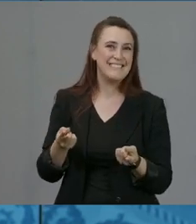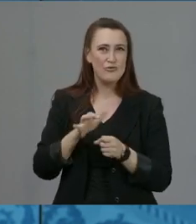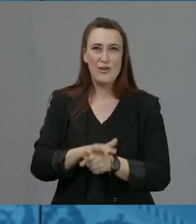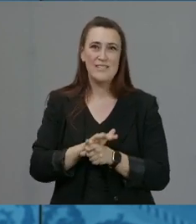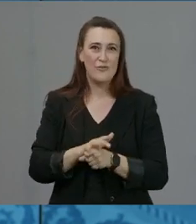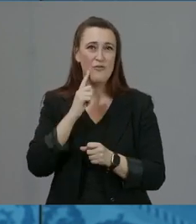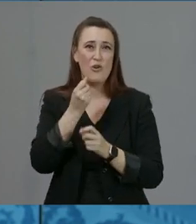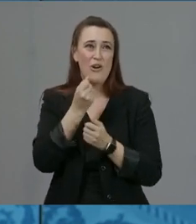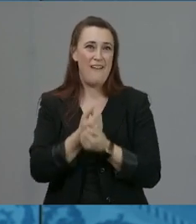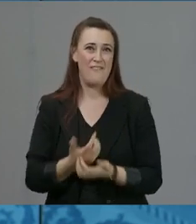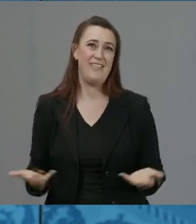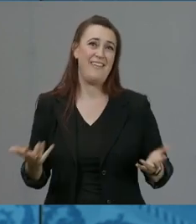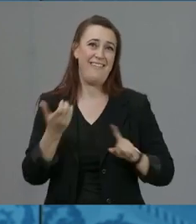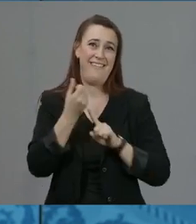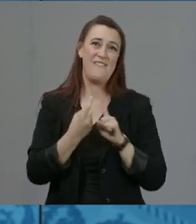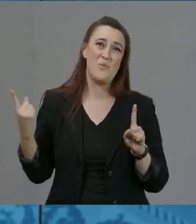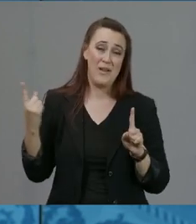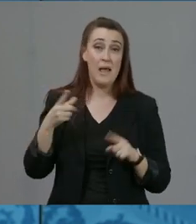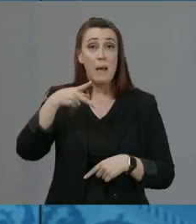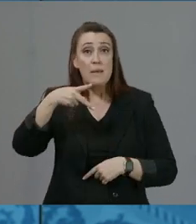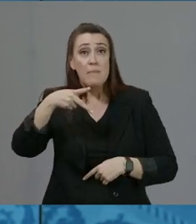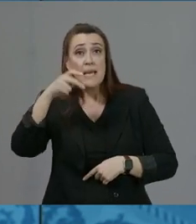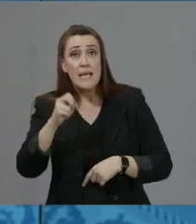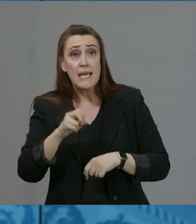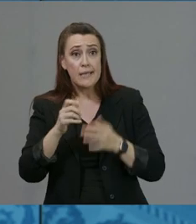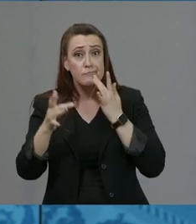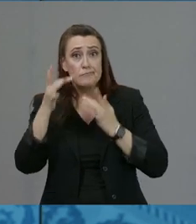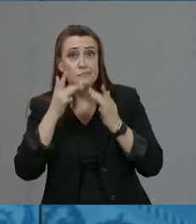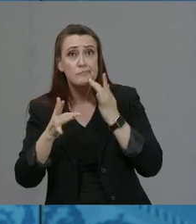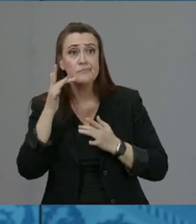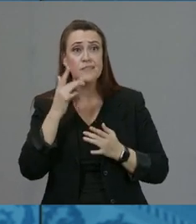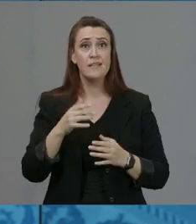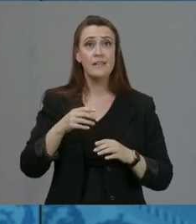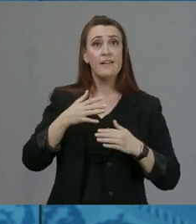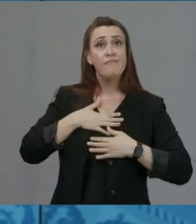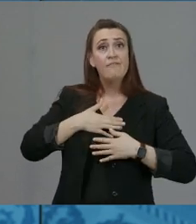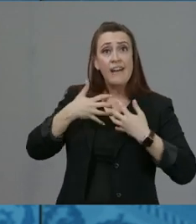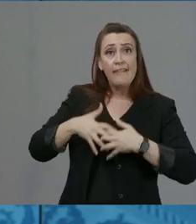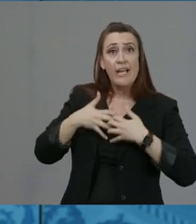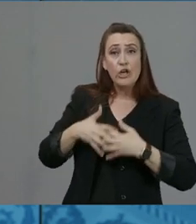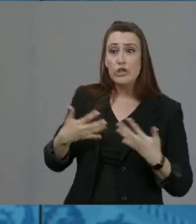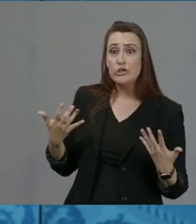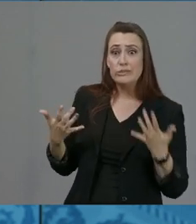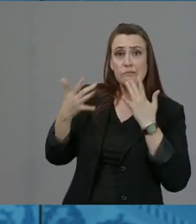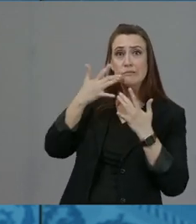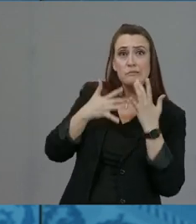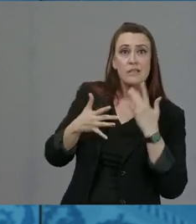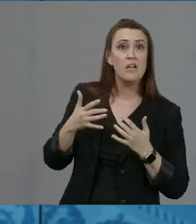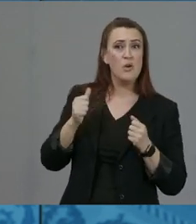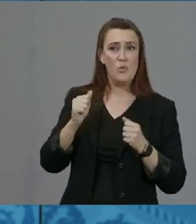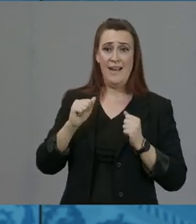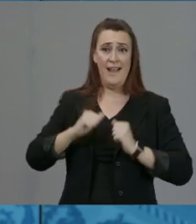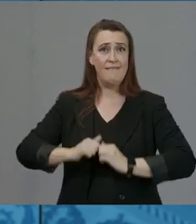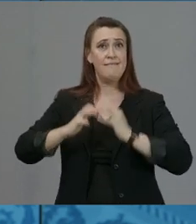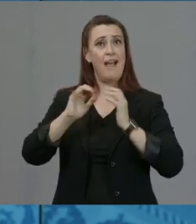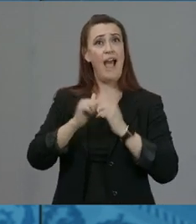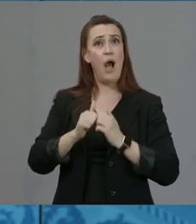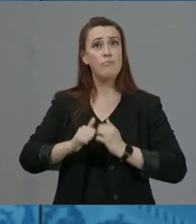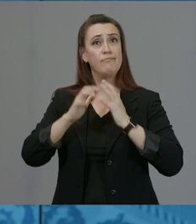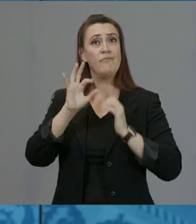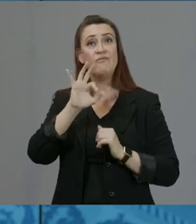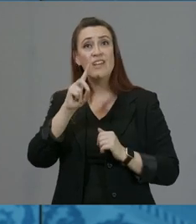PPE supply, the amount of ventilators that we have on space, where we can build a field hospital if that were ever necessary. And